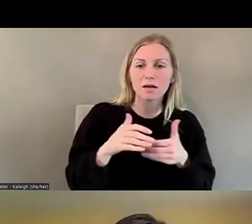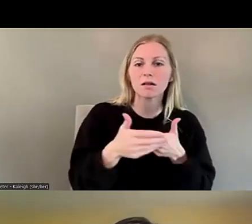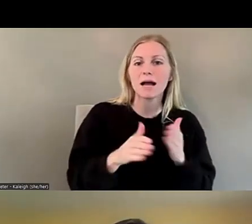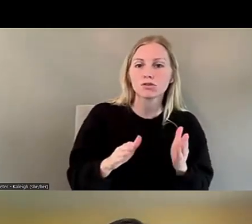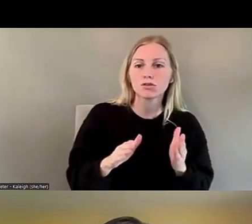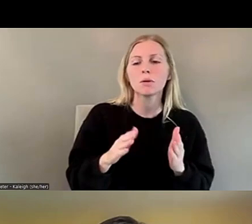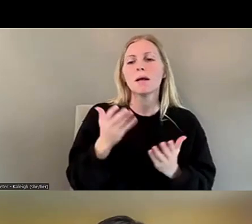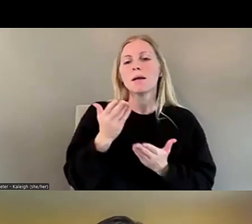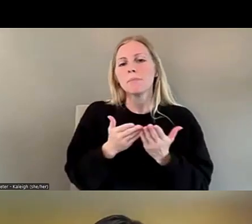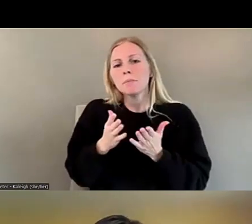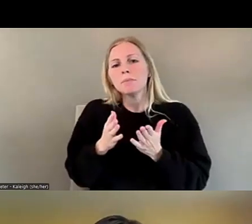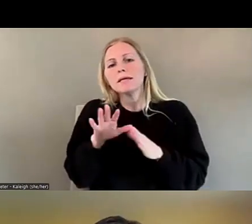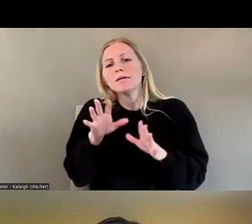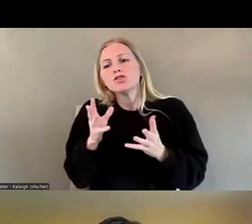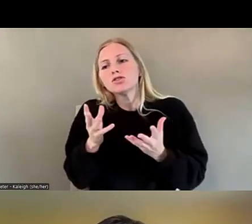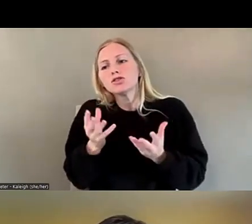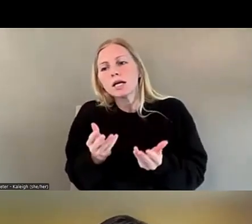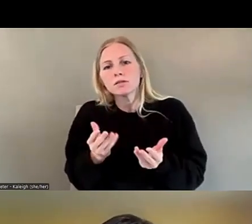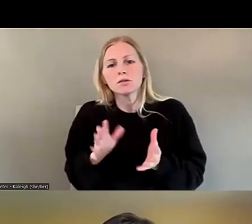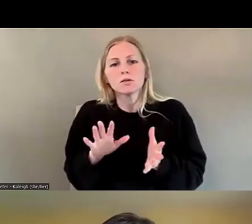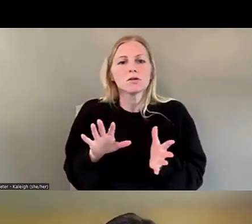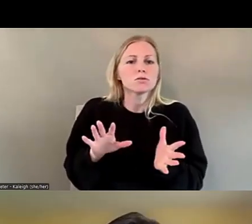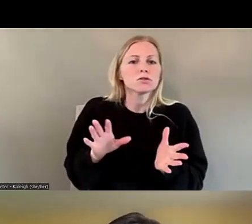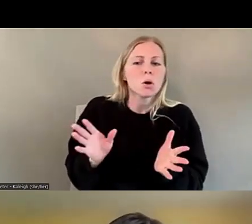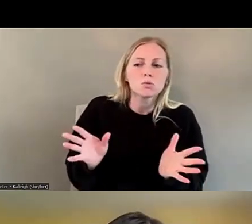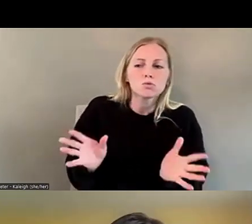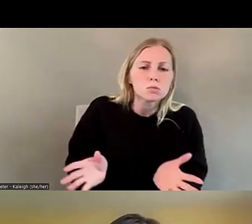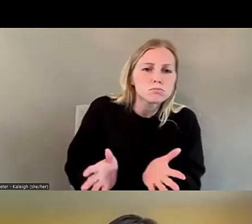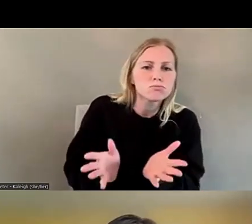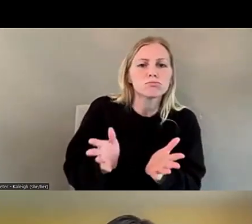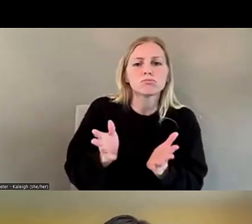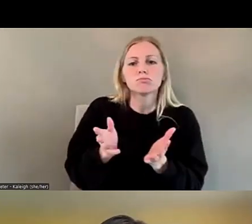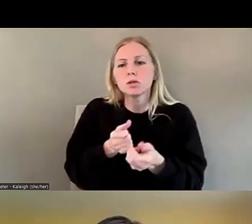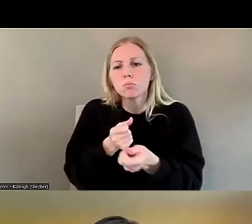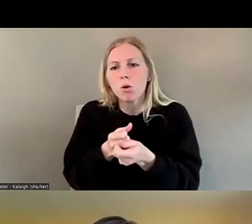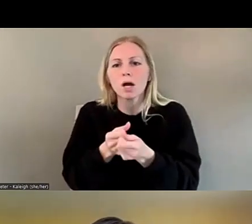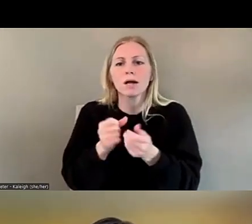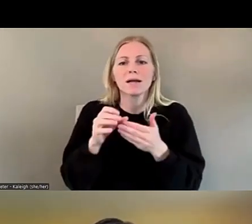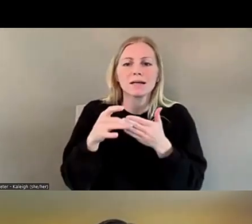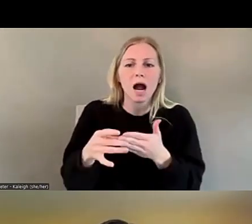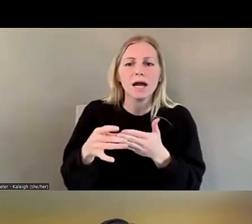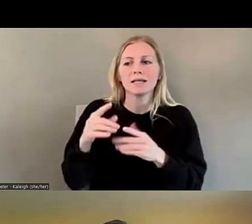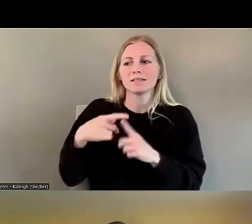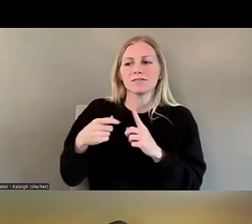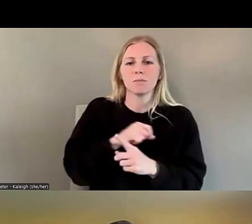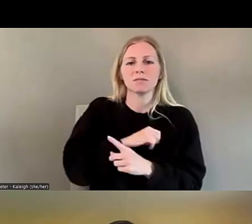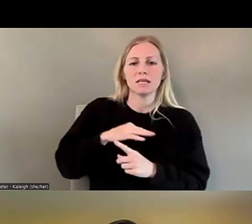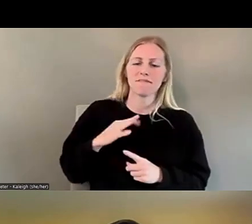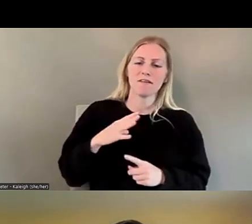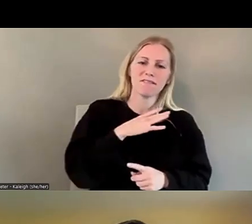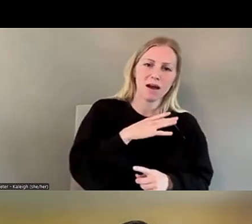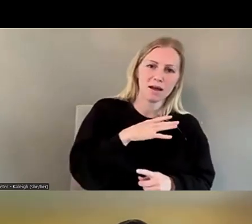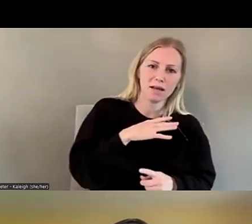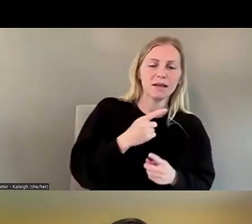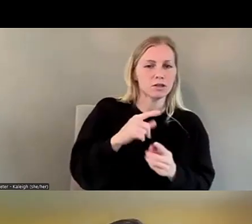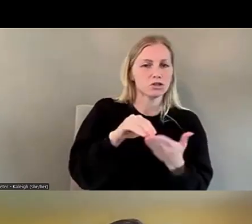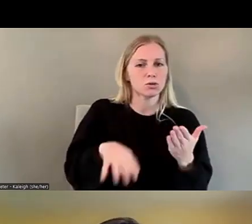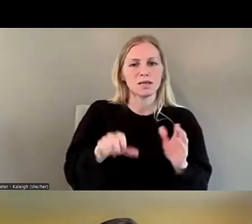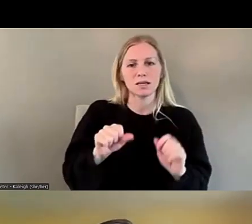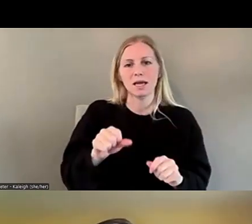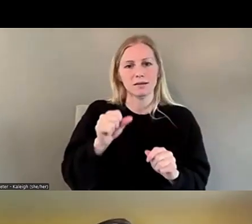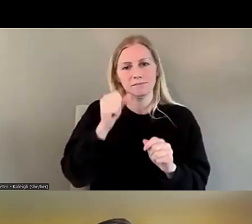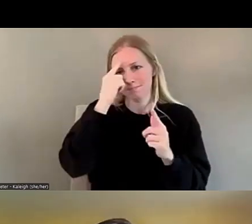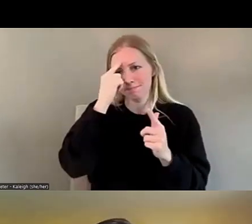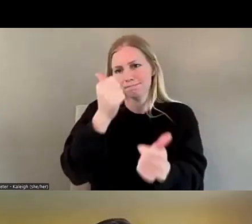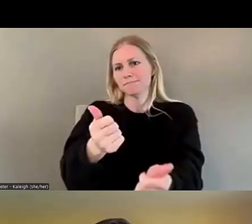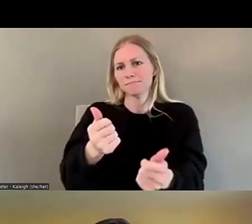support and guidance from a staff person, then yes, that's a less intrusive strategy. But if the student is highly dysregulated and refusing to